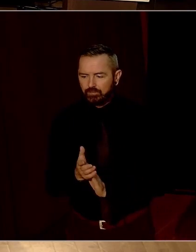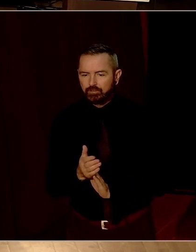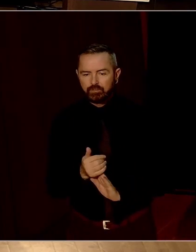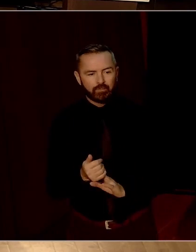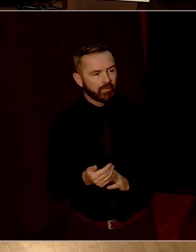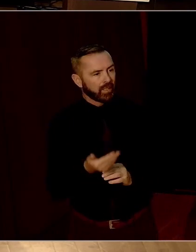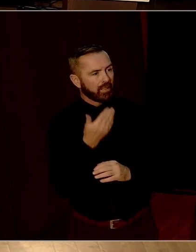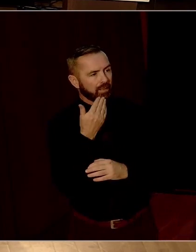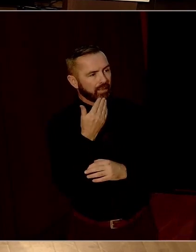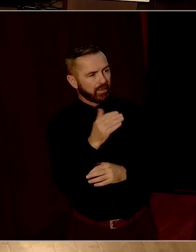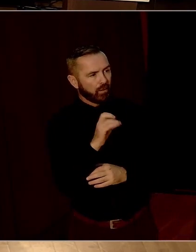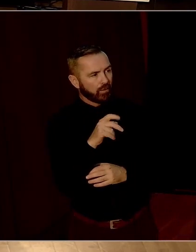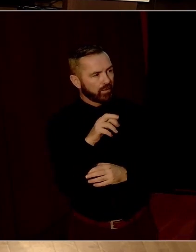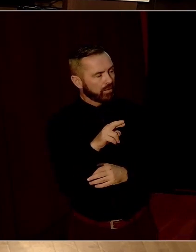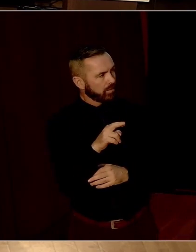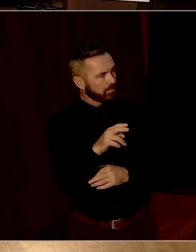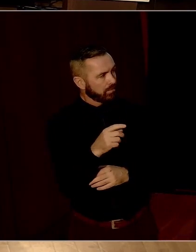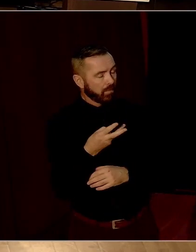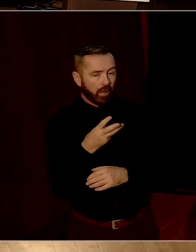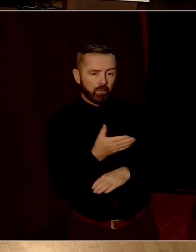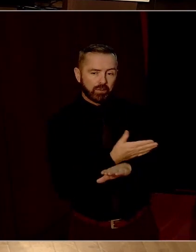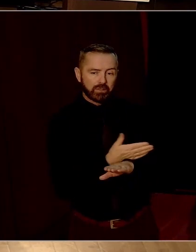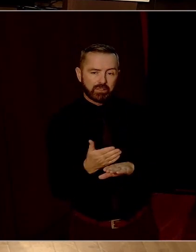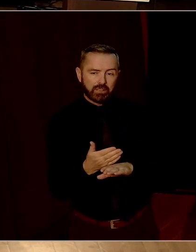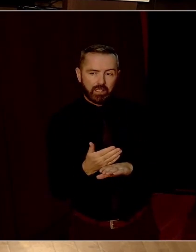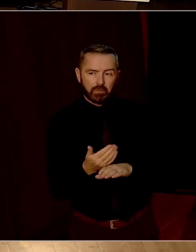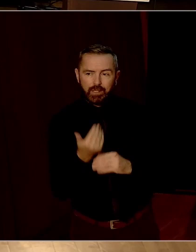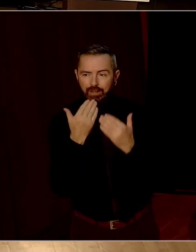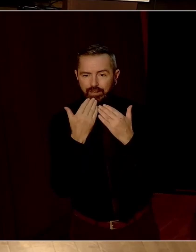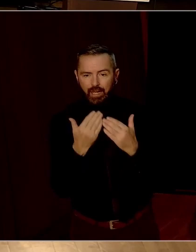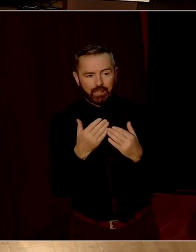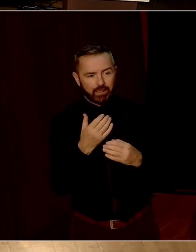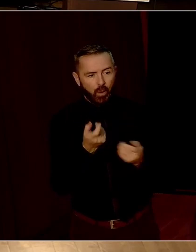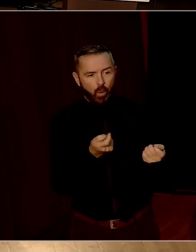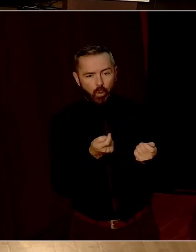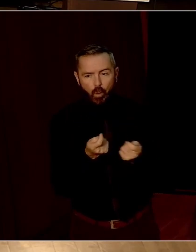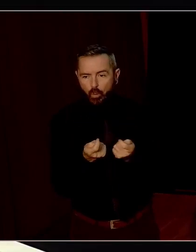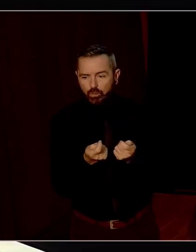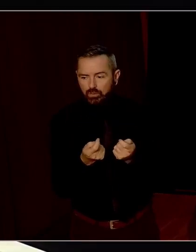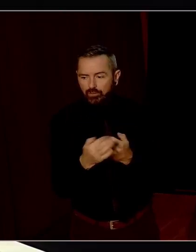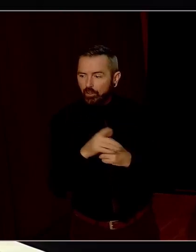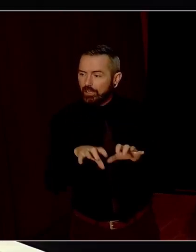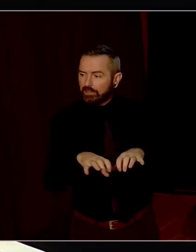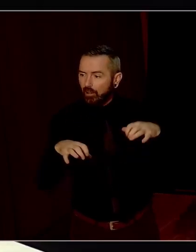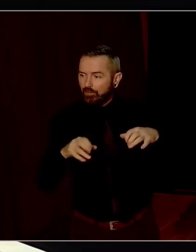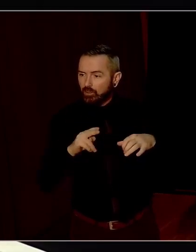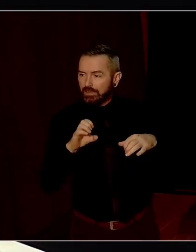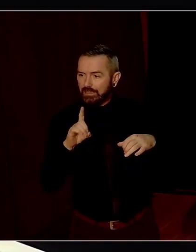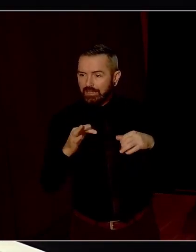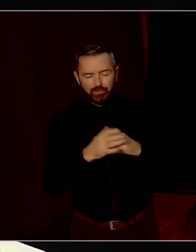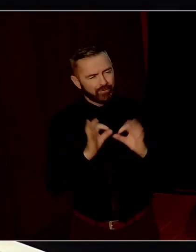Thanks, Conor. May I begin by thanking our hosts for this conference, UCD, for